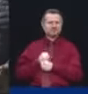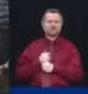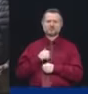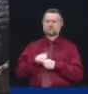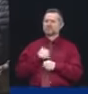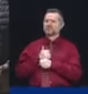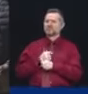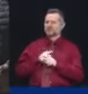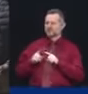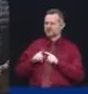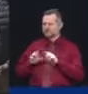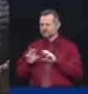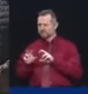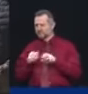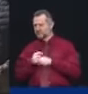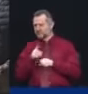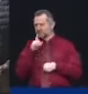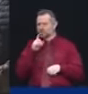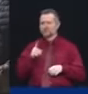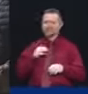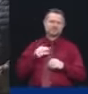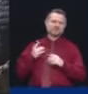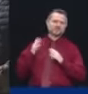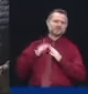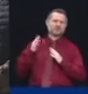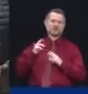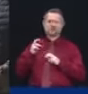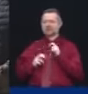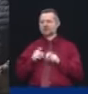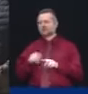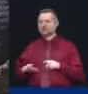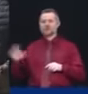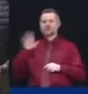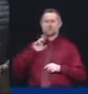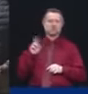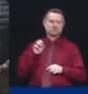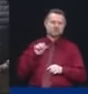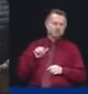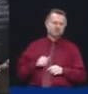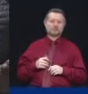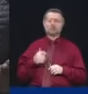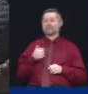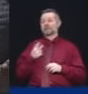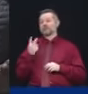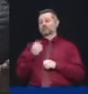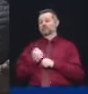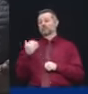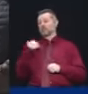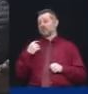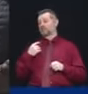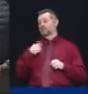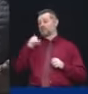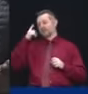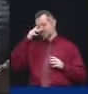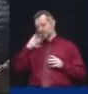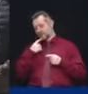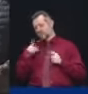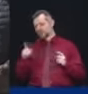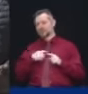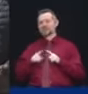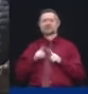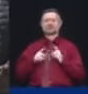do remain one of the leading fairs in the country. 2 years ago, The governor announced projects that would increase the